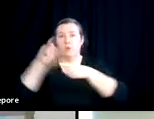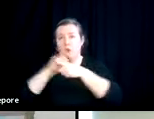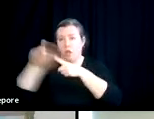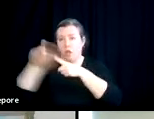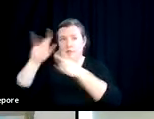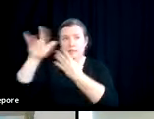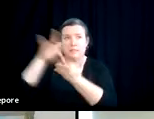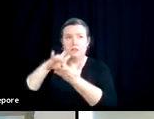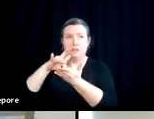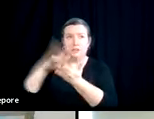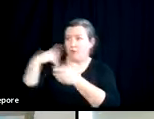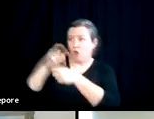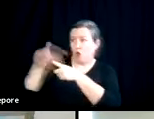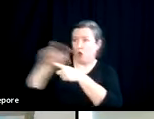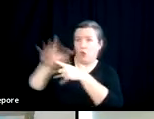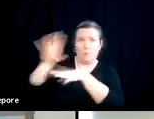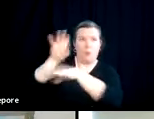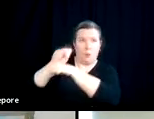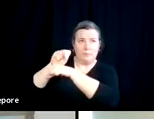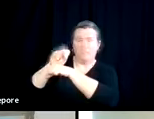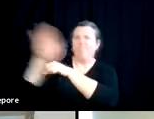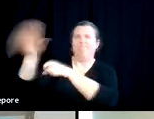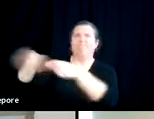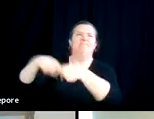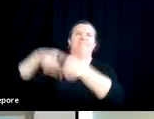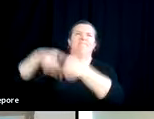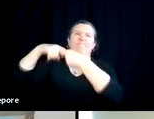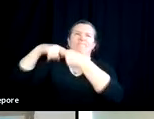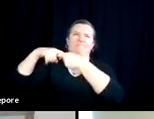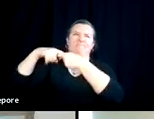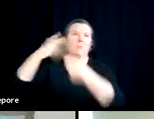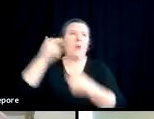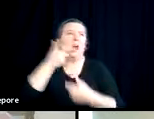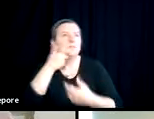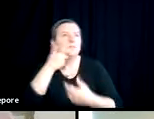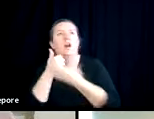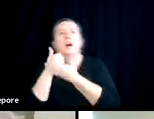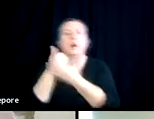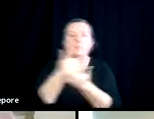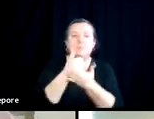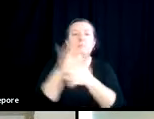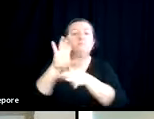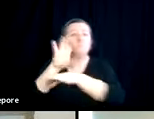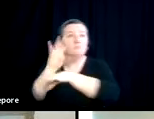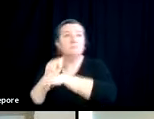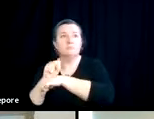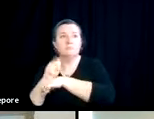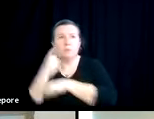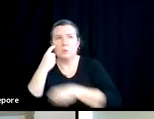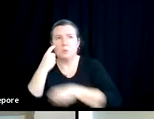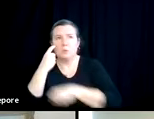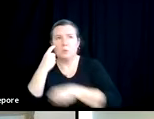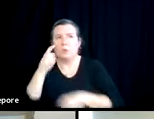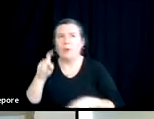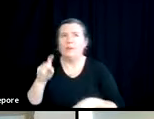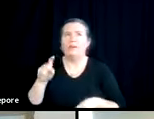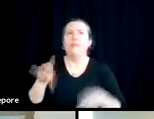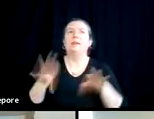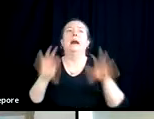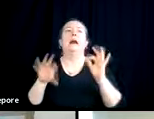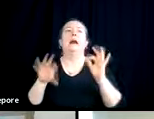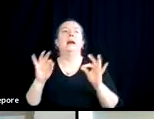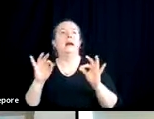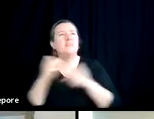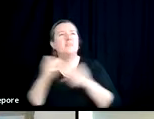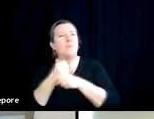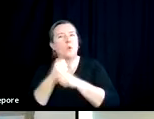While the agents were working to assist those who wanted appointments, we discovered we needed to streamline the system on the agent